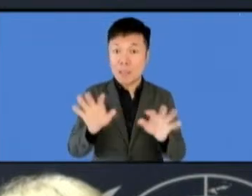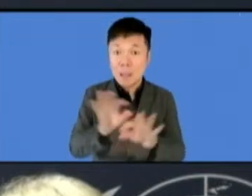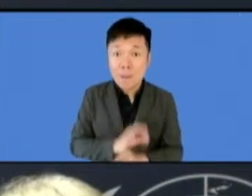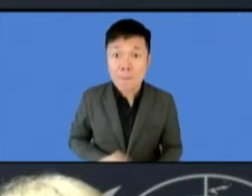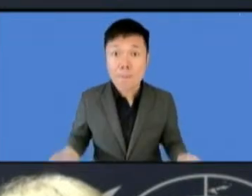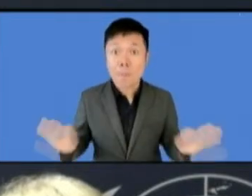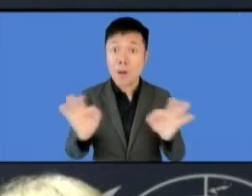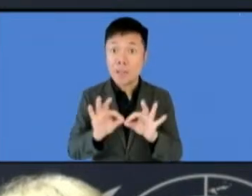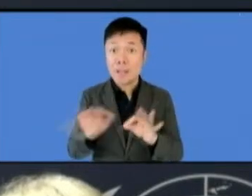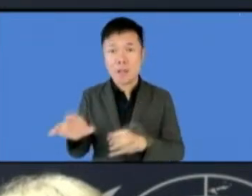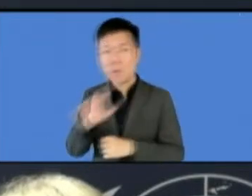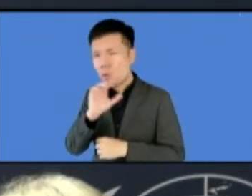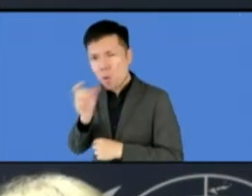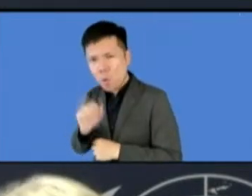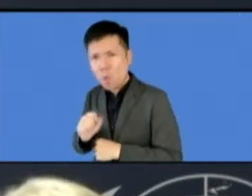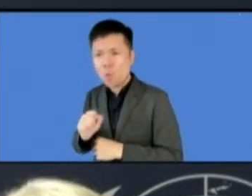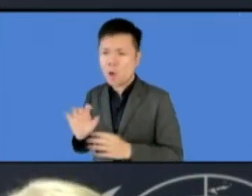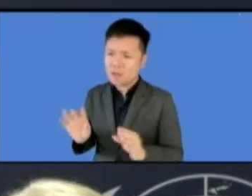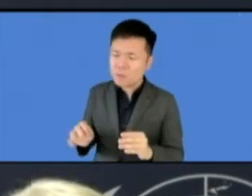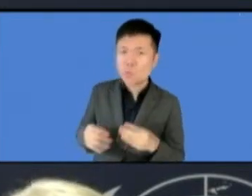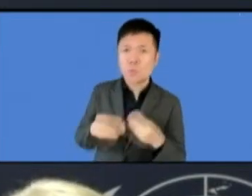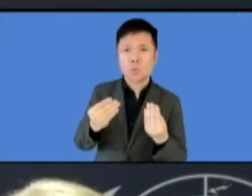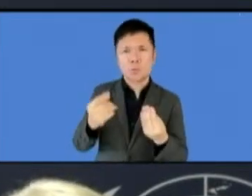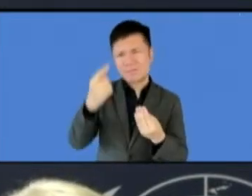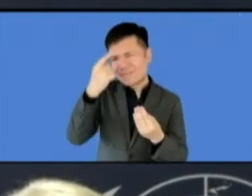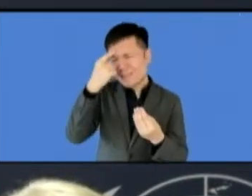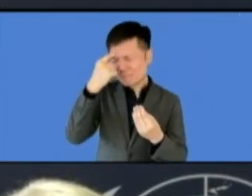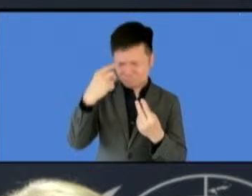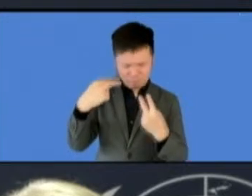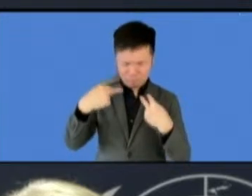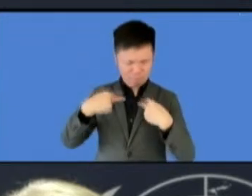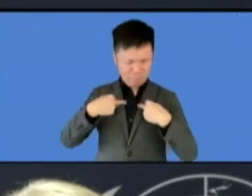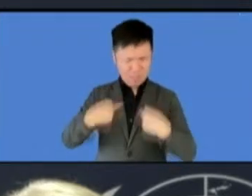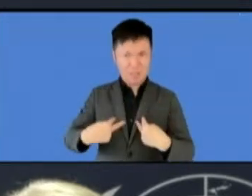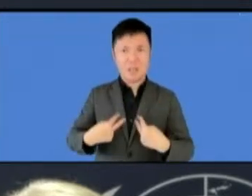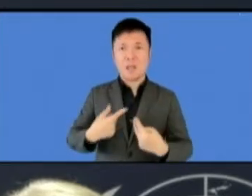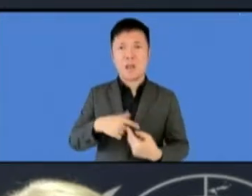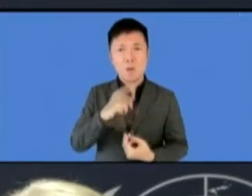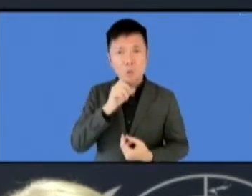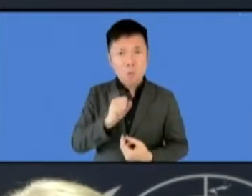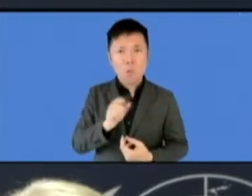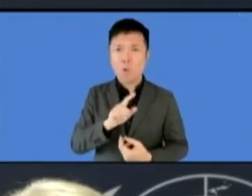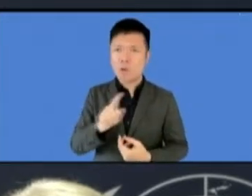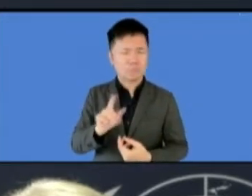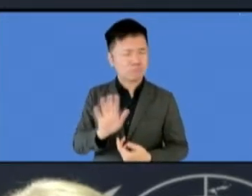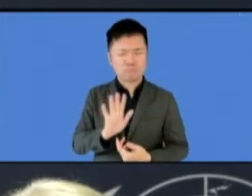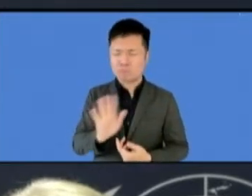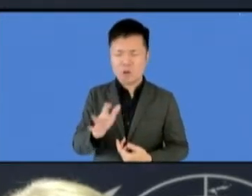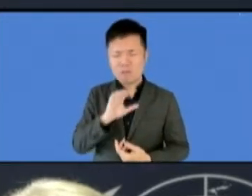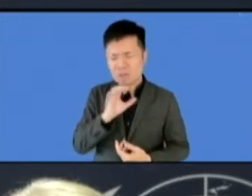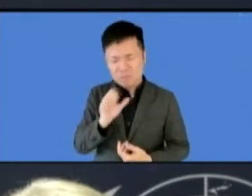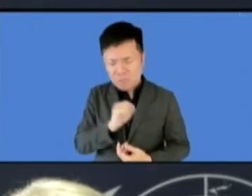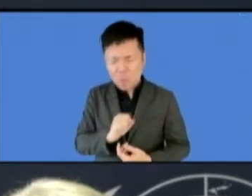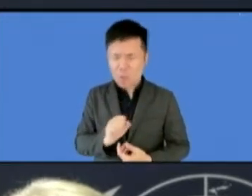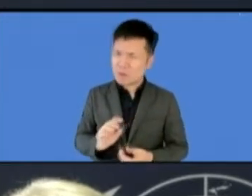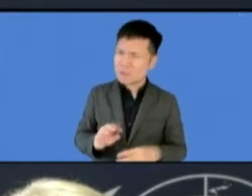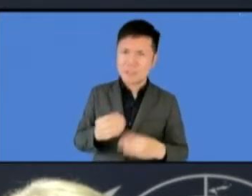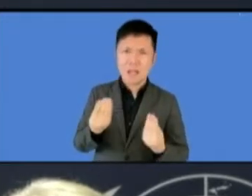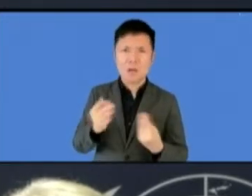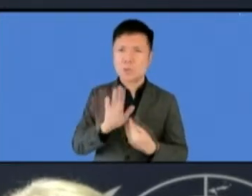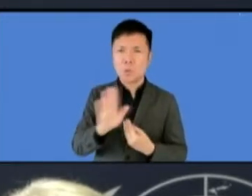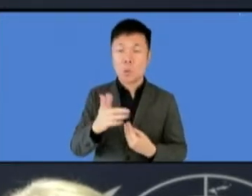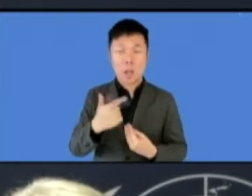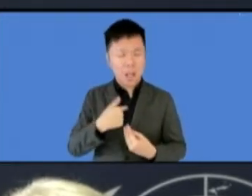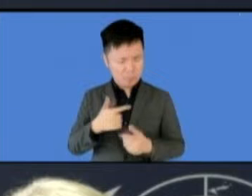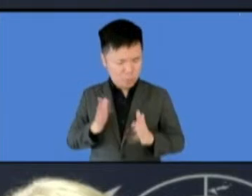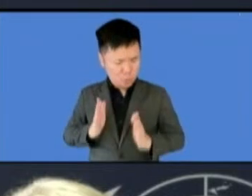old person, a young person, do not see the age of the person, but they actually reconnect as human beings. I'm a human being reconnecting to you as a